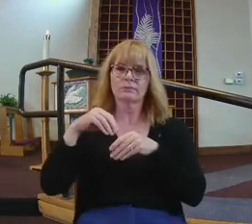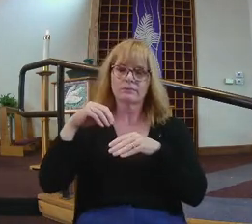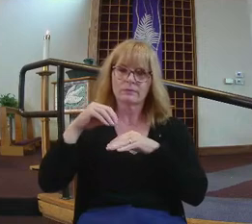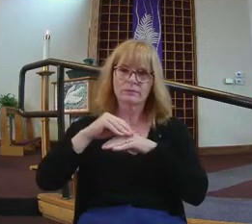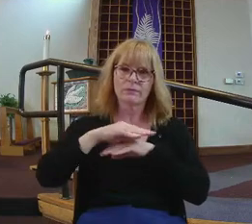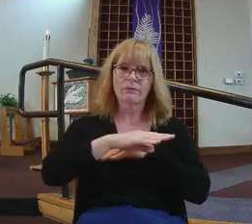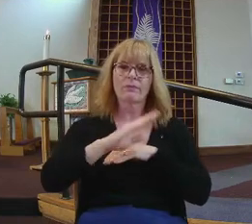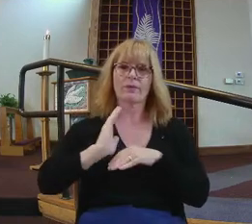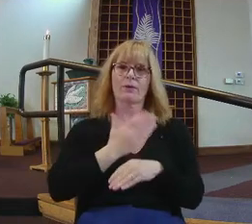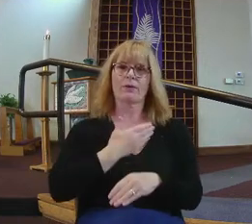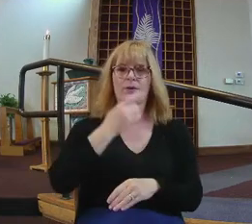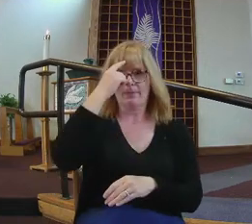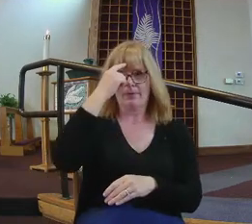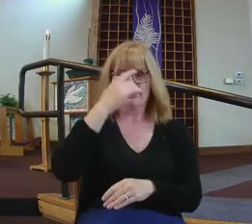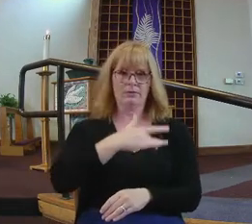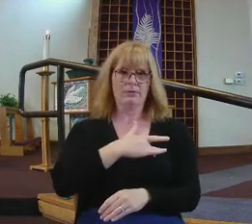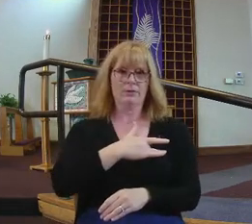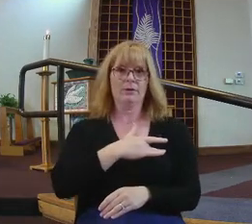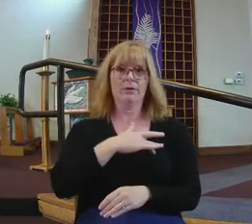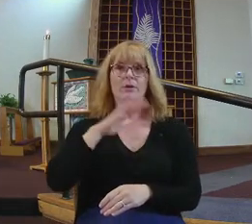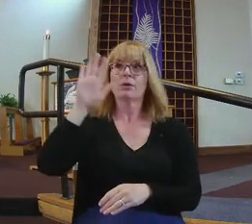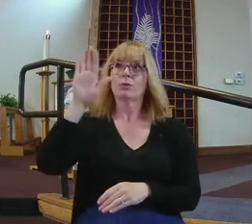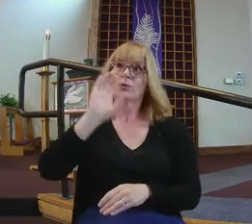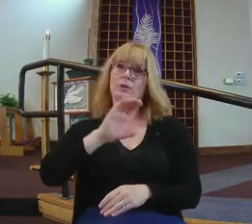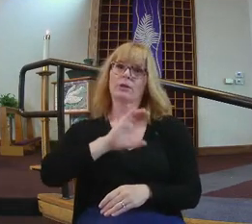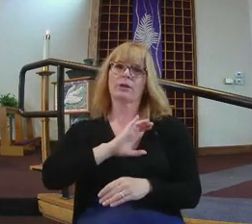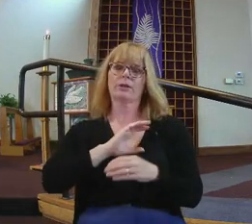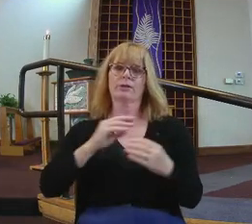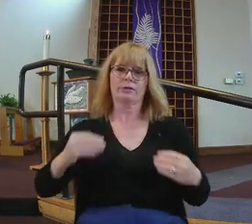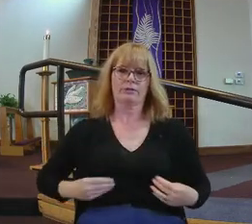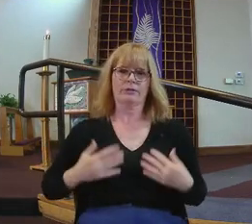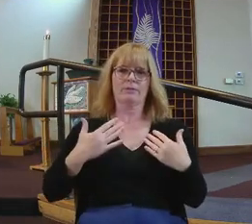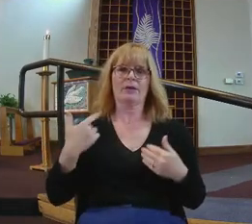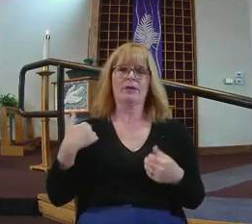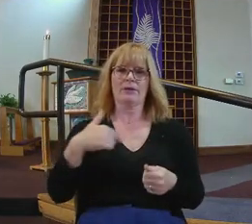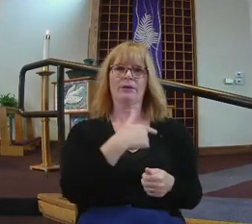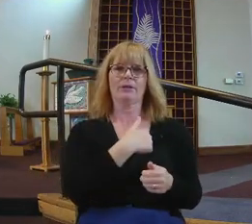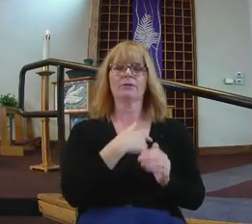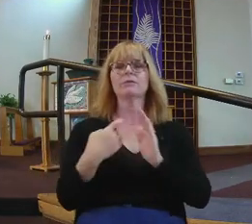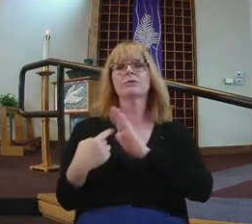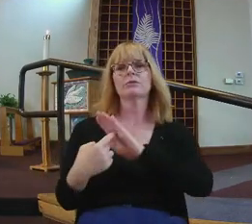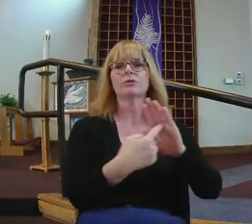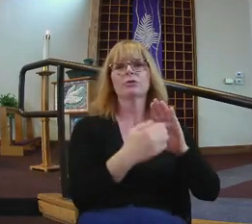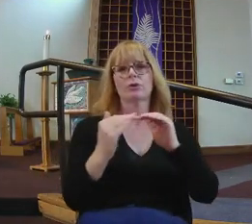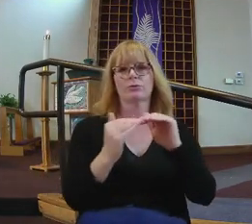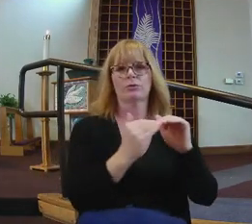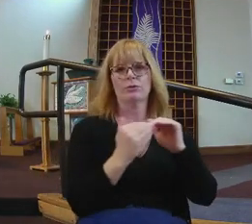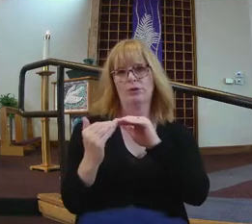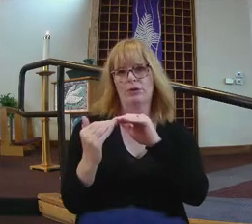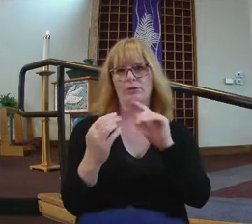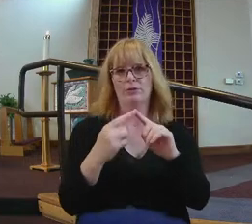your character in us, that our lives may embody your love and justice to the world. Amen.